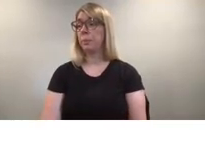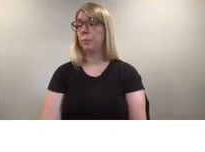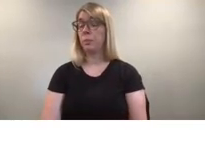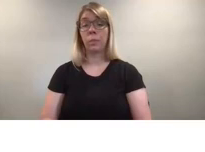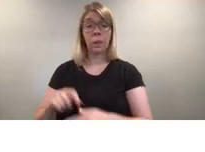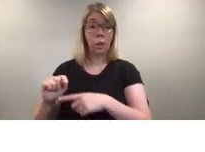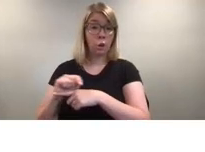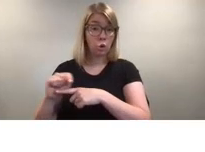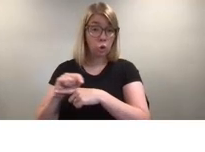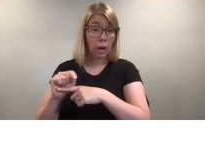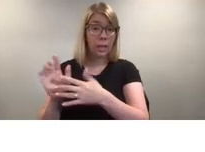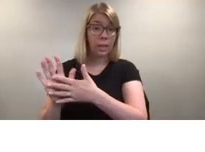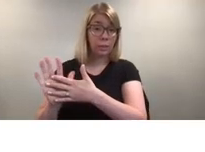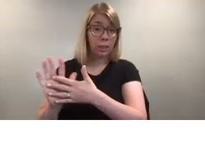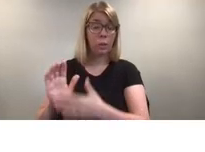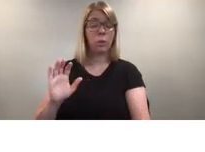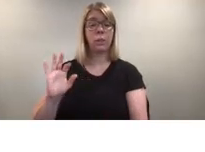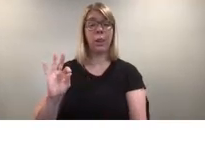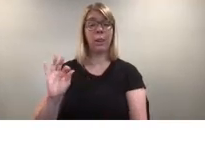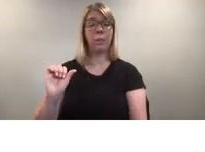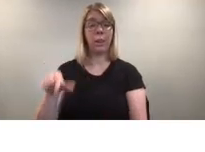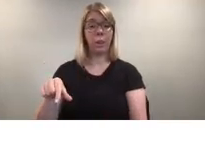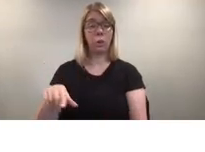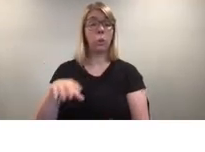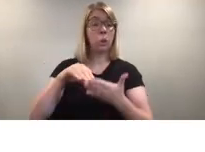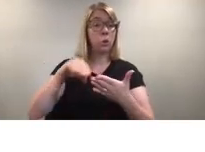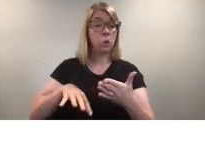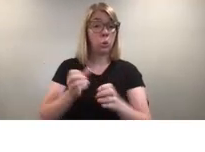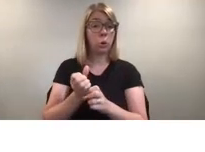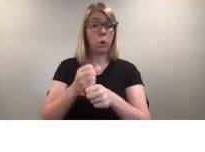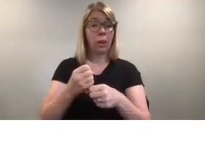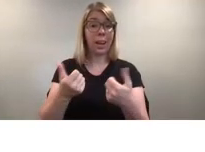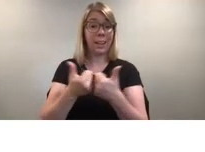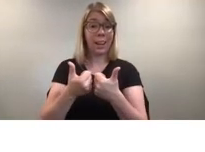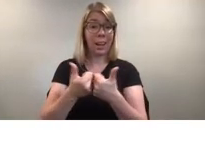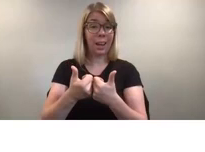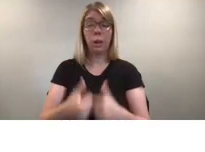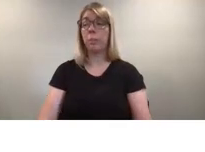Training videos, FAQs, student-created game.